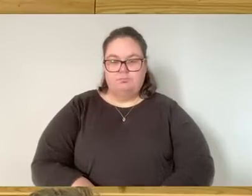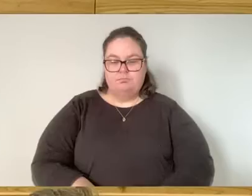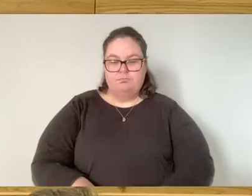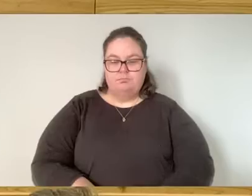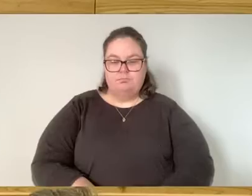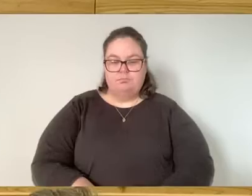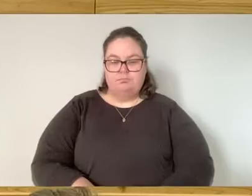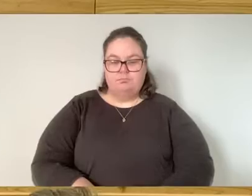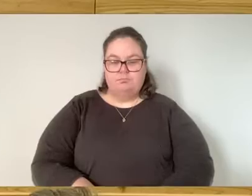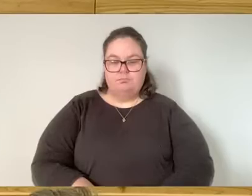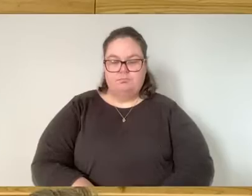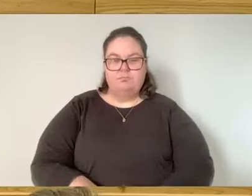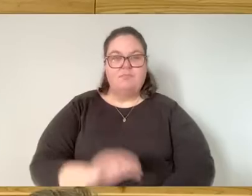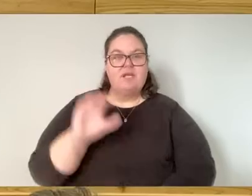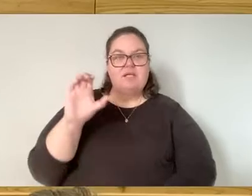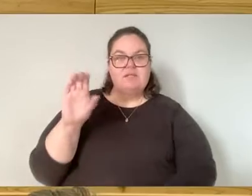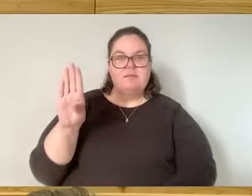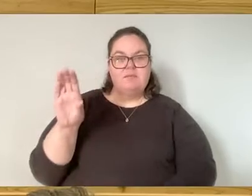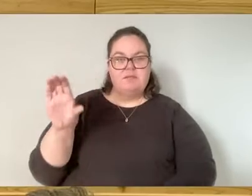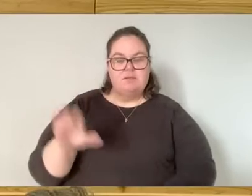BC. Thanks, Bruce.